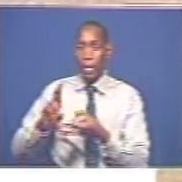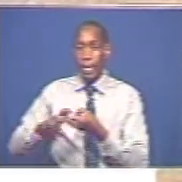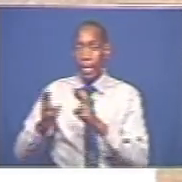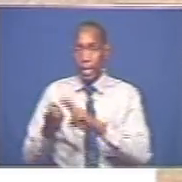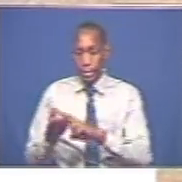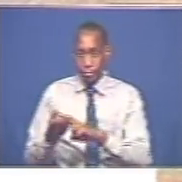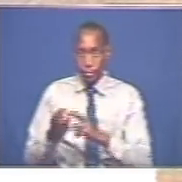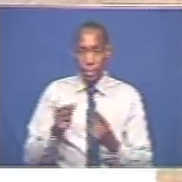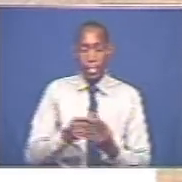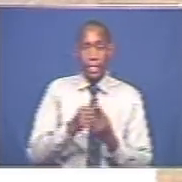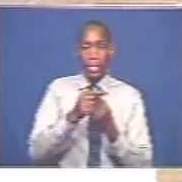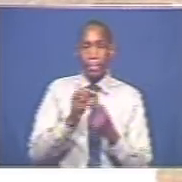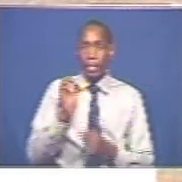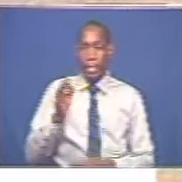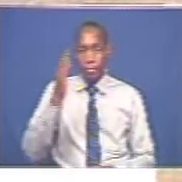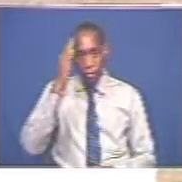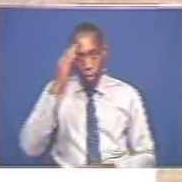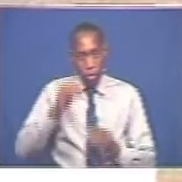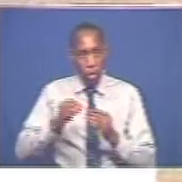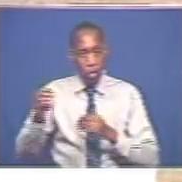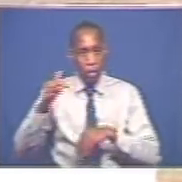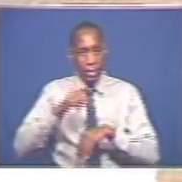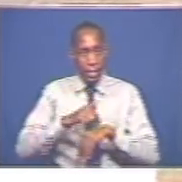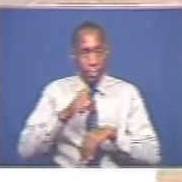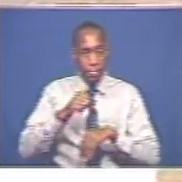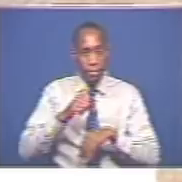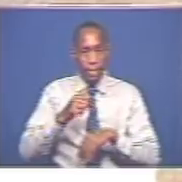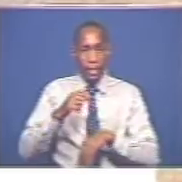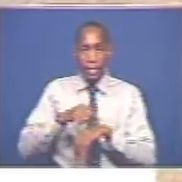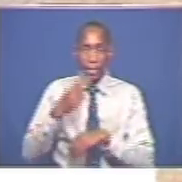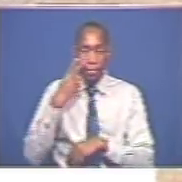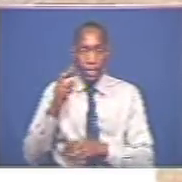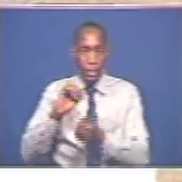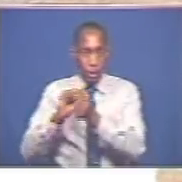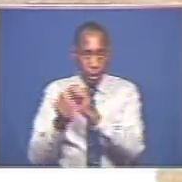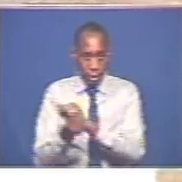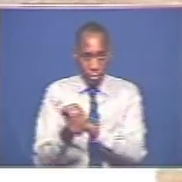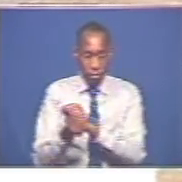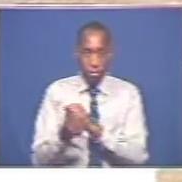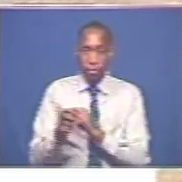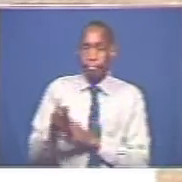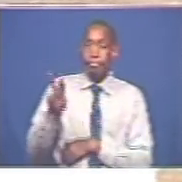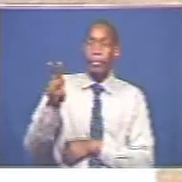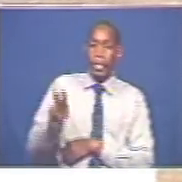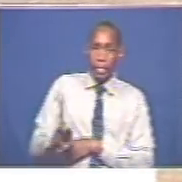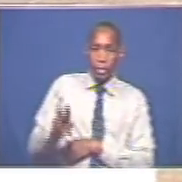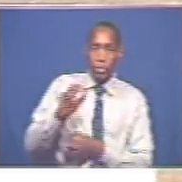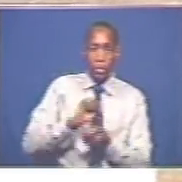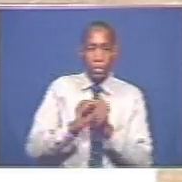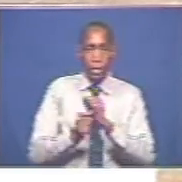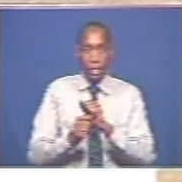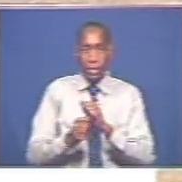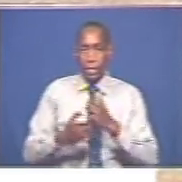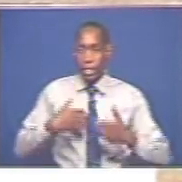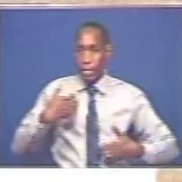and especially if you've known them for a while, yeah. Immediately you notice there's a change of attitude, change of mood, signs